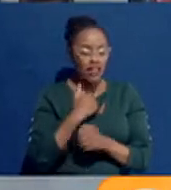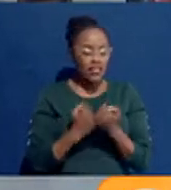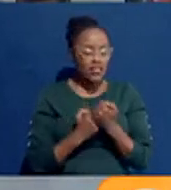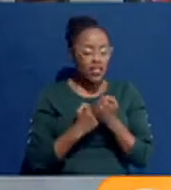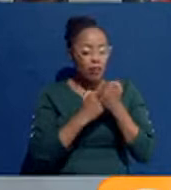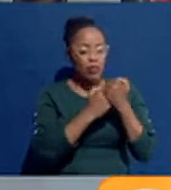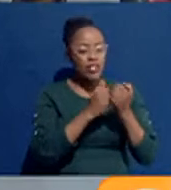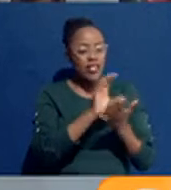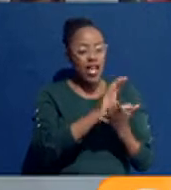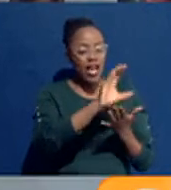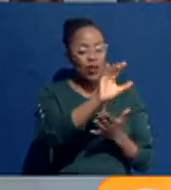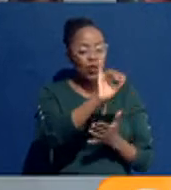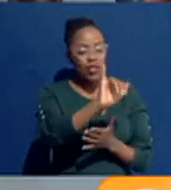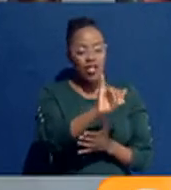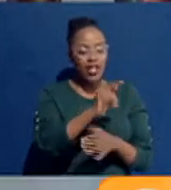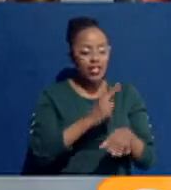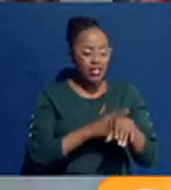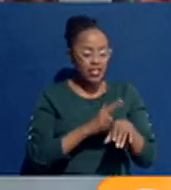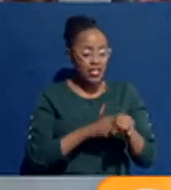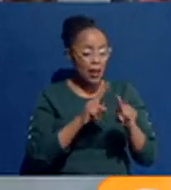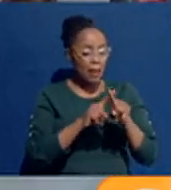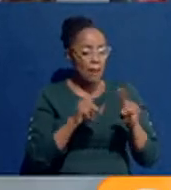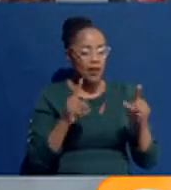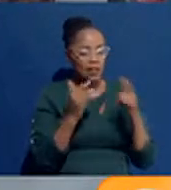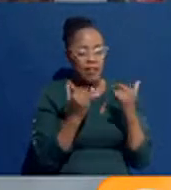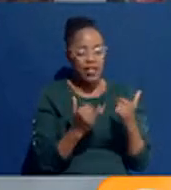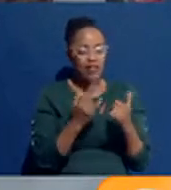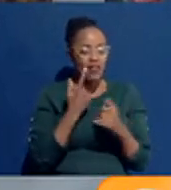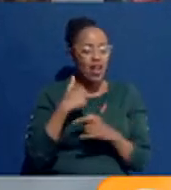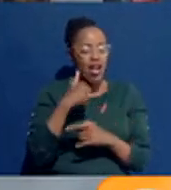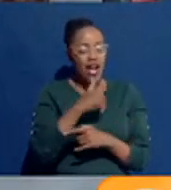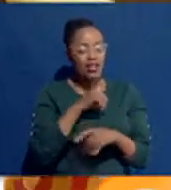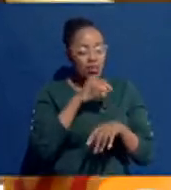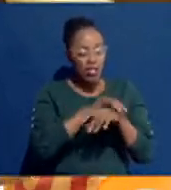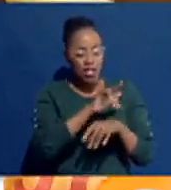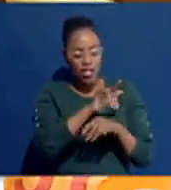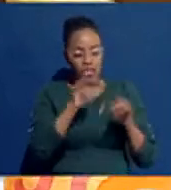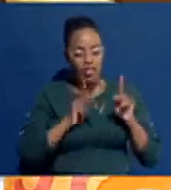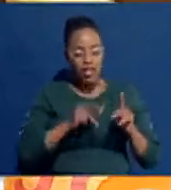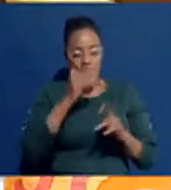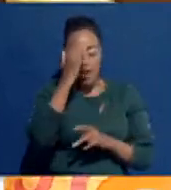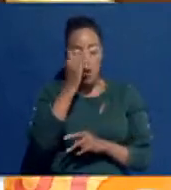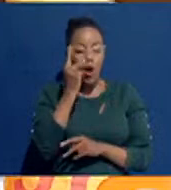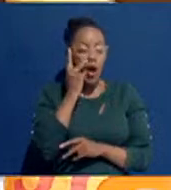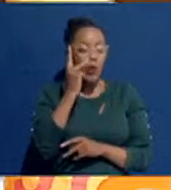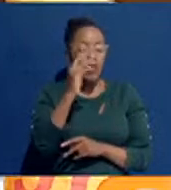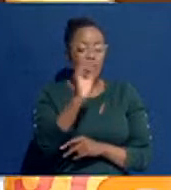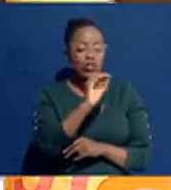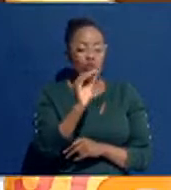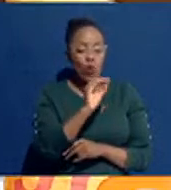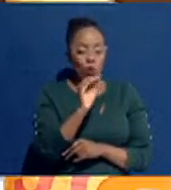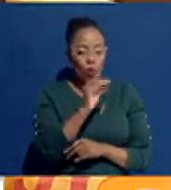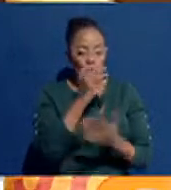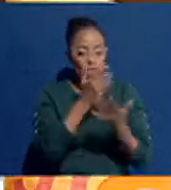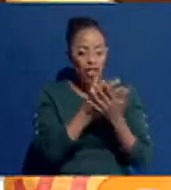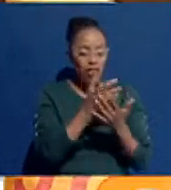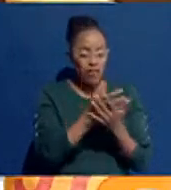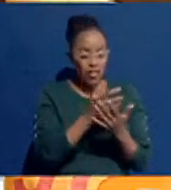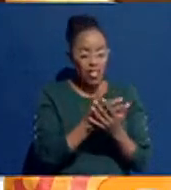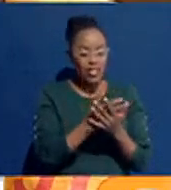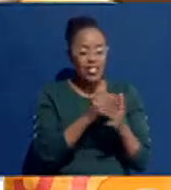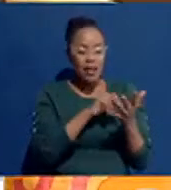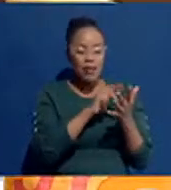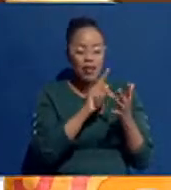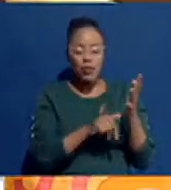the allocation to those guys. But we went for them because we never saw any evidence of exchange. This was